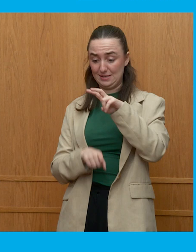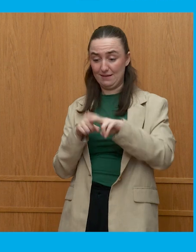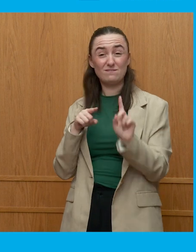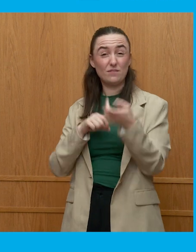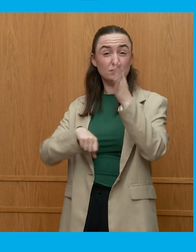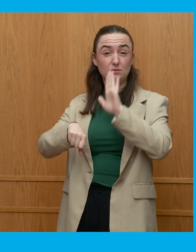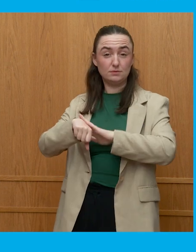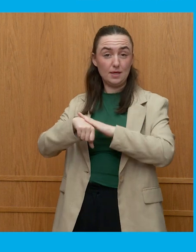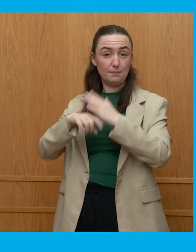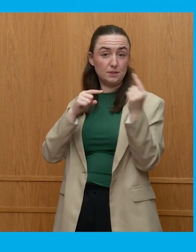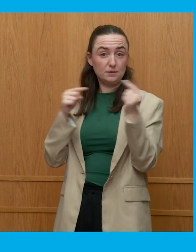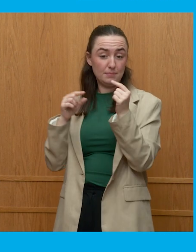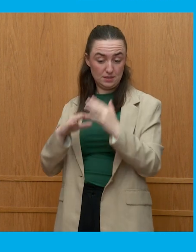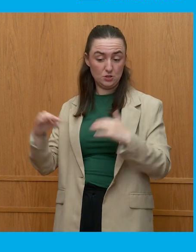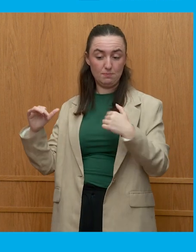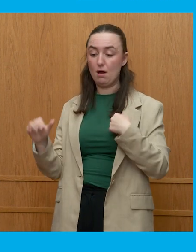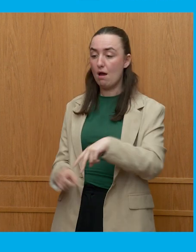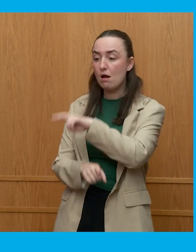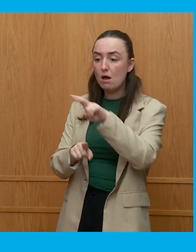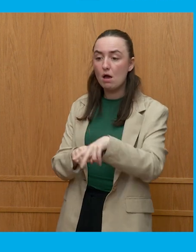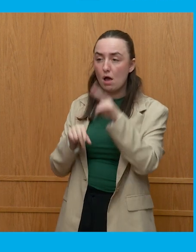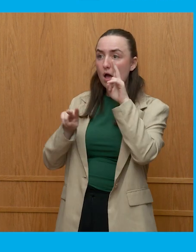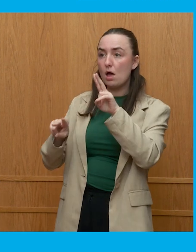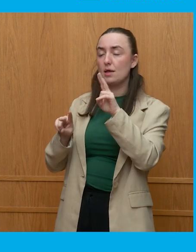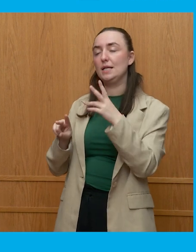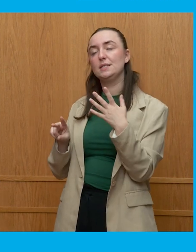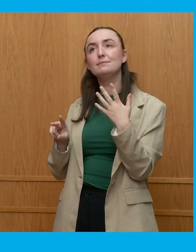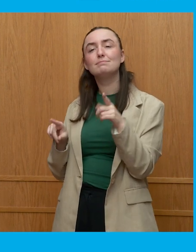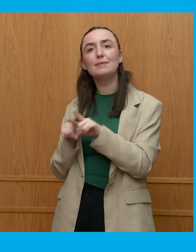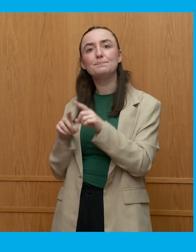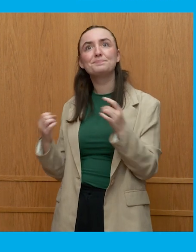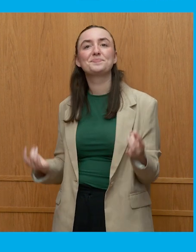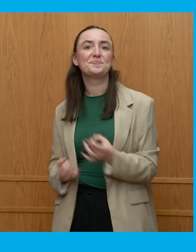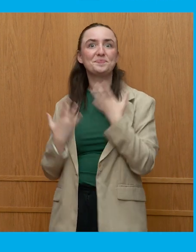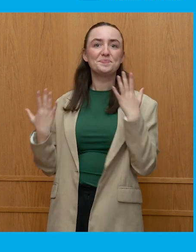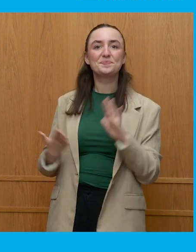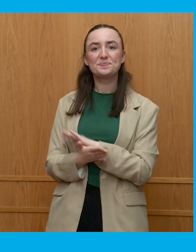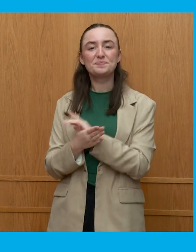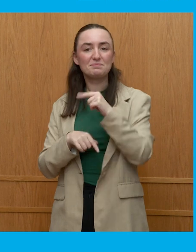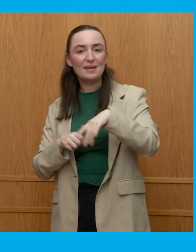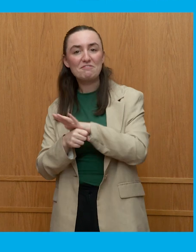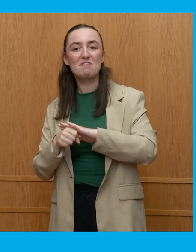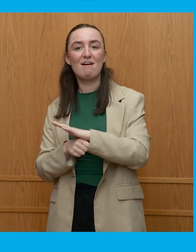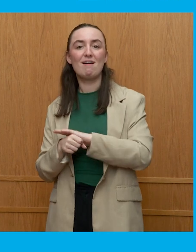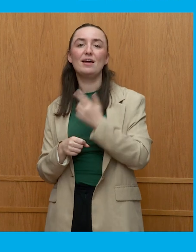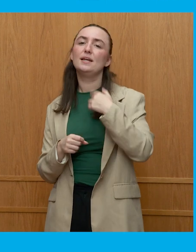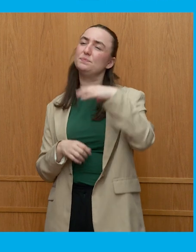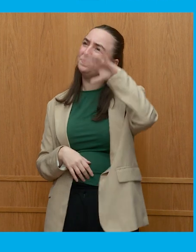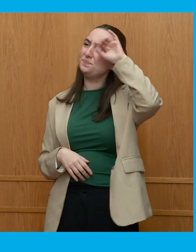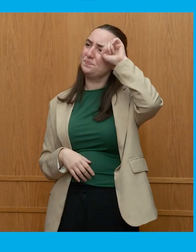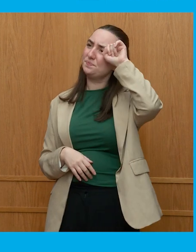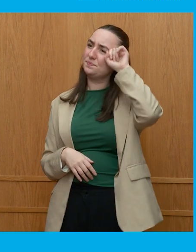and it's such an uplifting space. It's fascinating. And I was reflecting on, and I shouldn't, but the